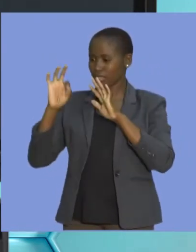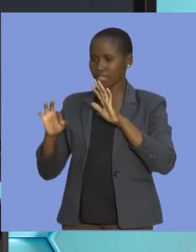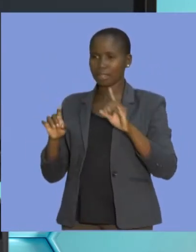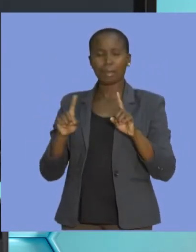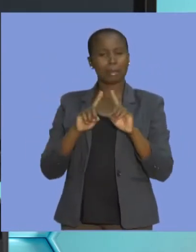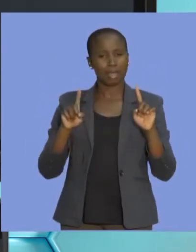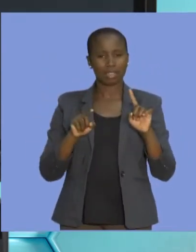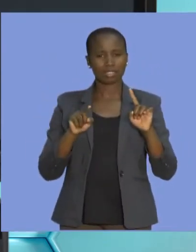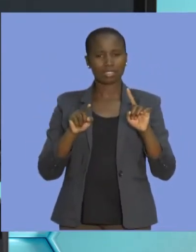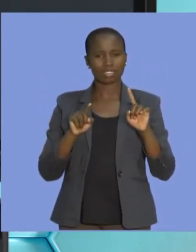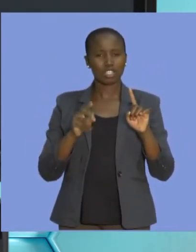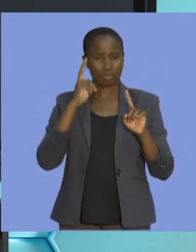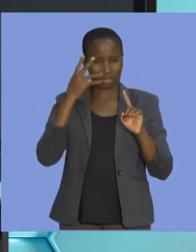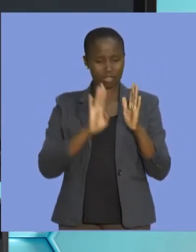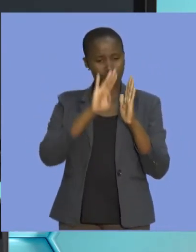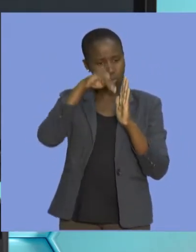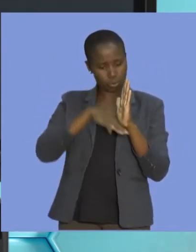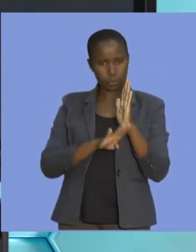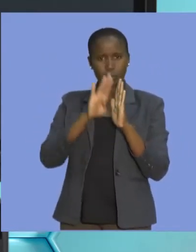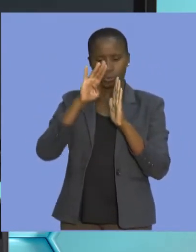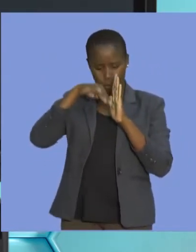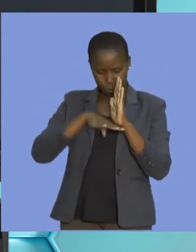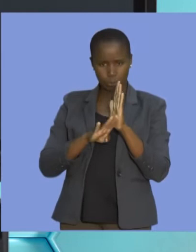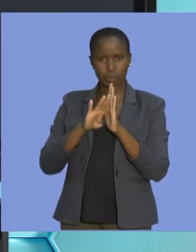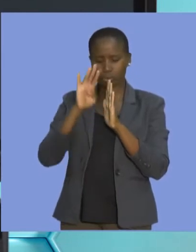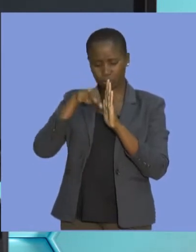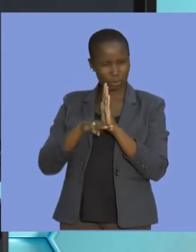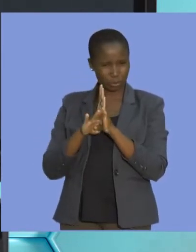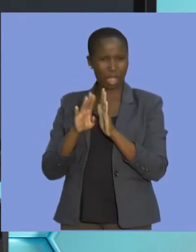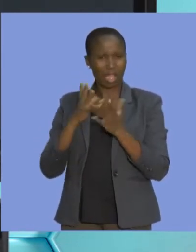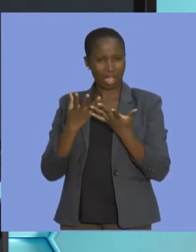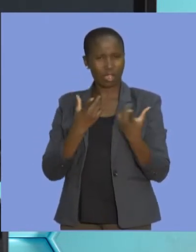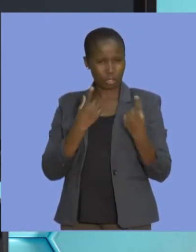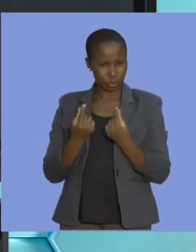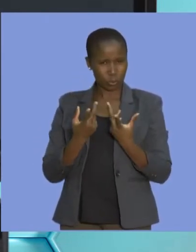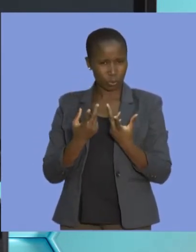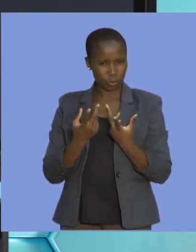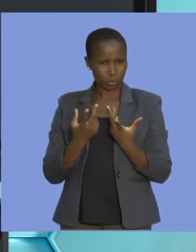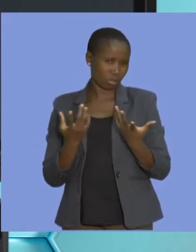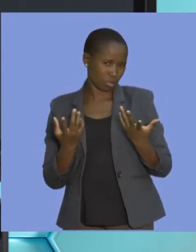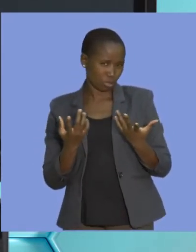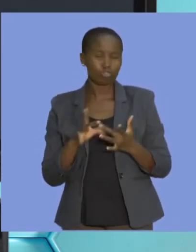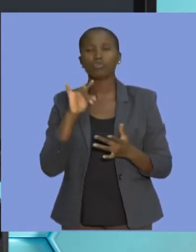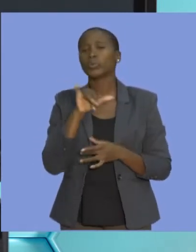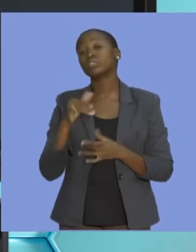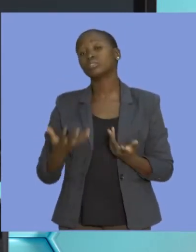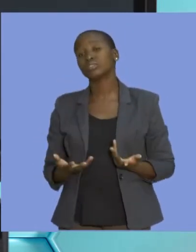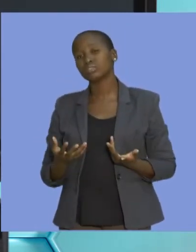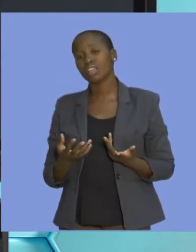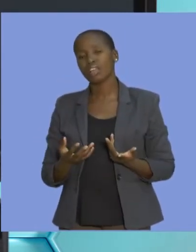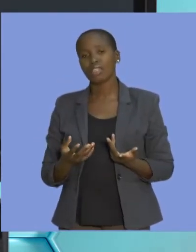market graph? It just moves randomly, so volatile in finance, that's what they call it. And the other company,